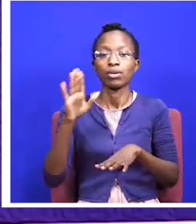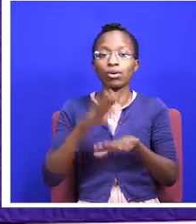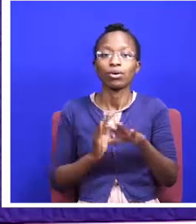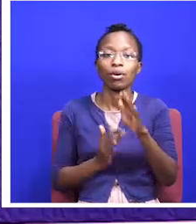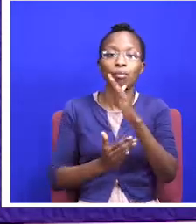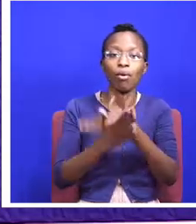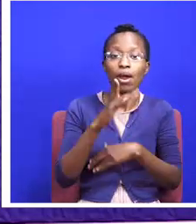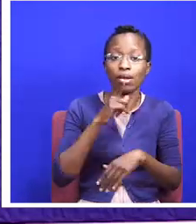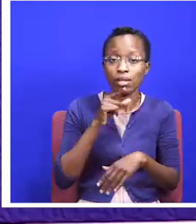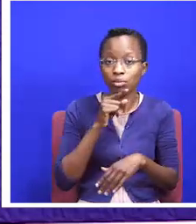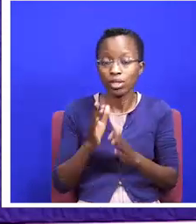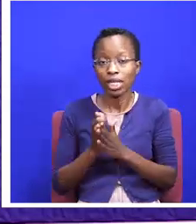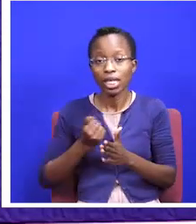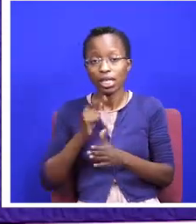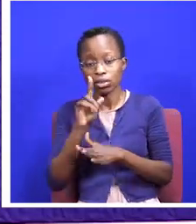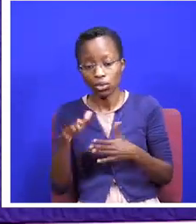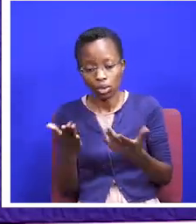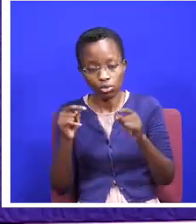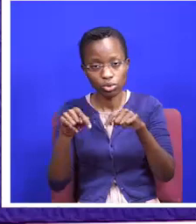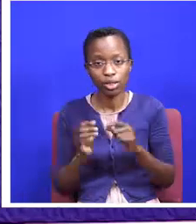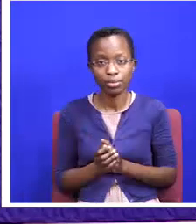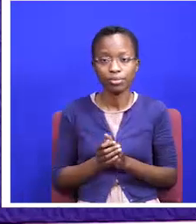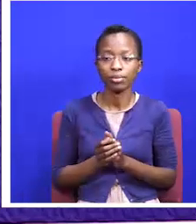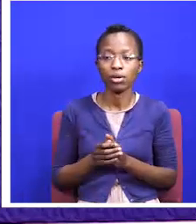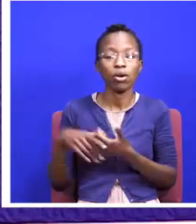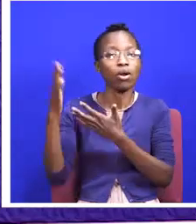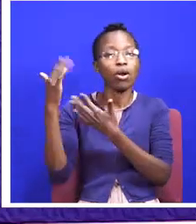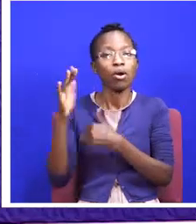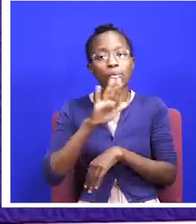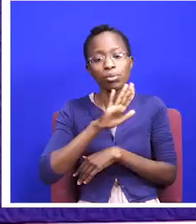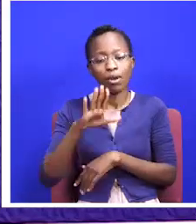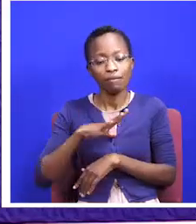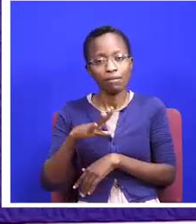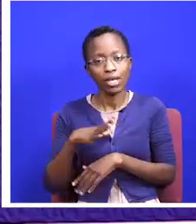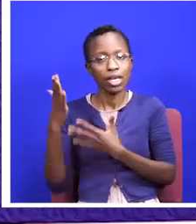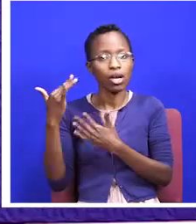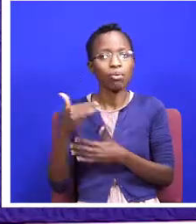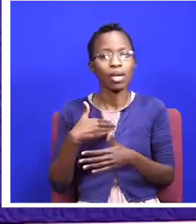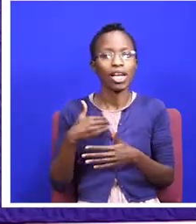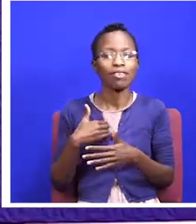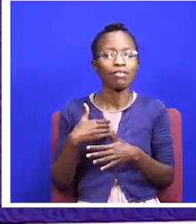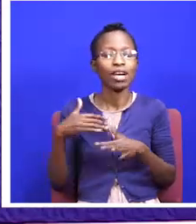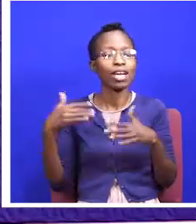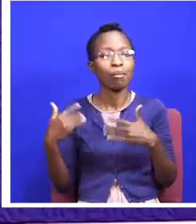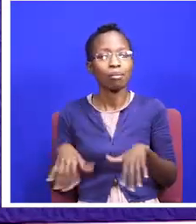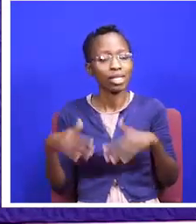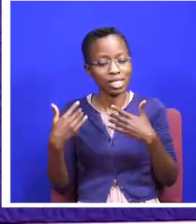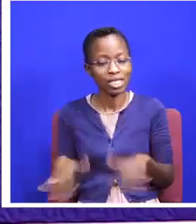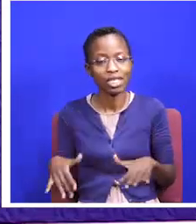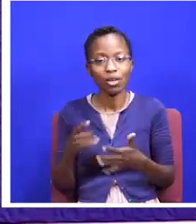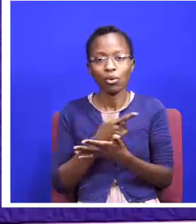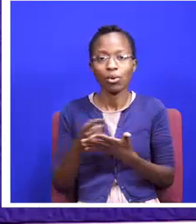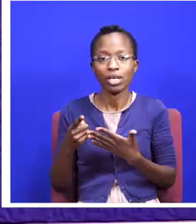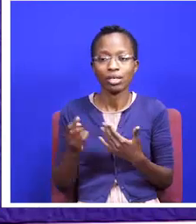Amen and amen. Good morning, boys and girls. How are you today? I hope you're